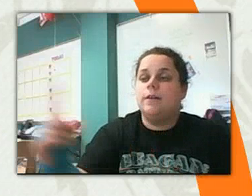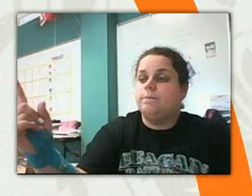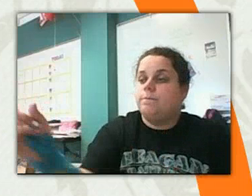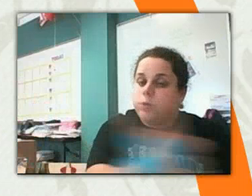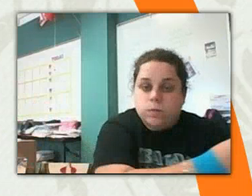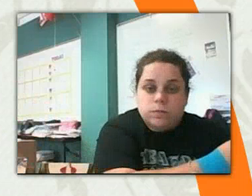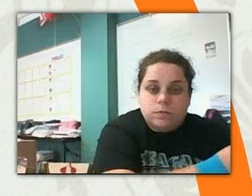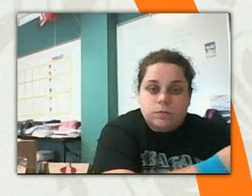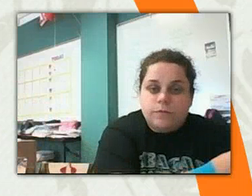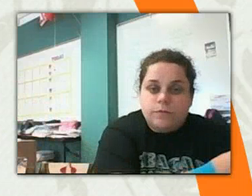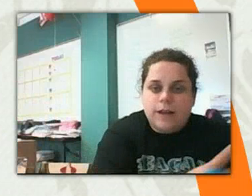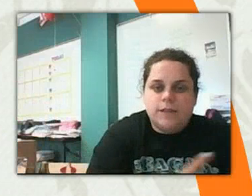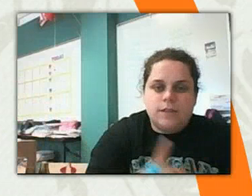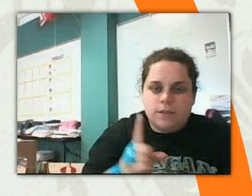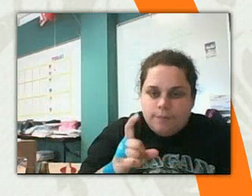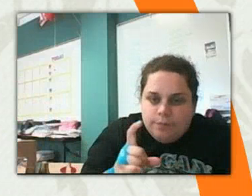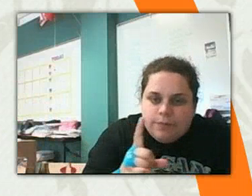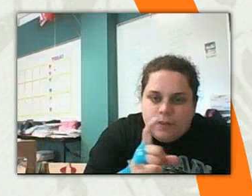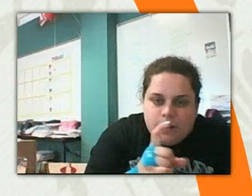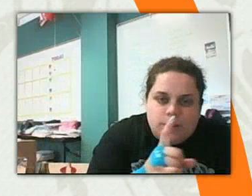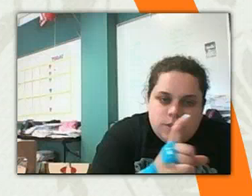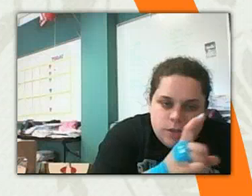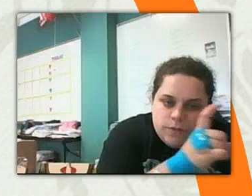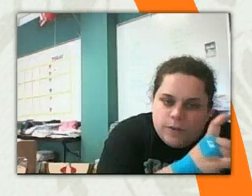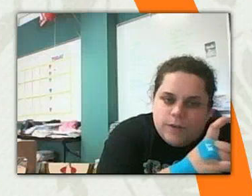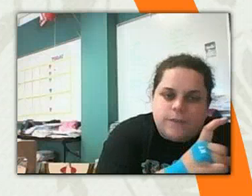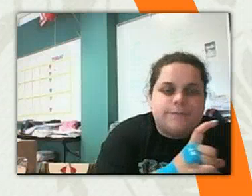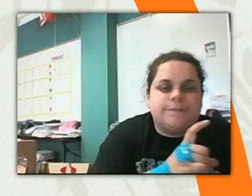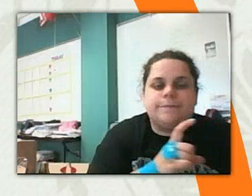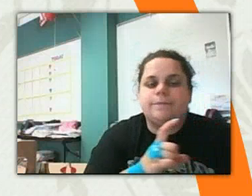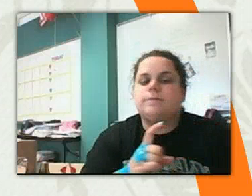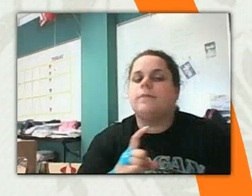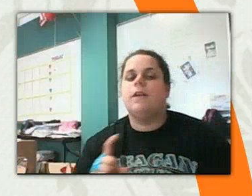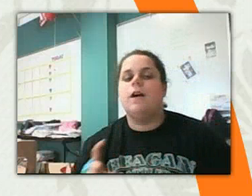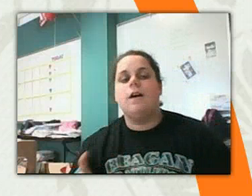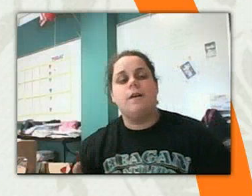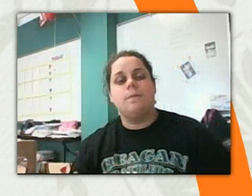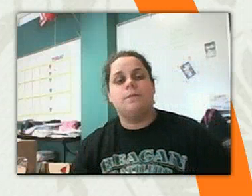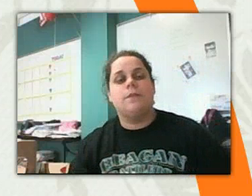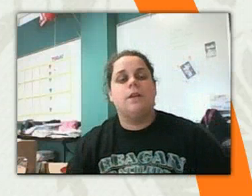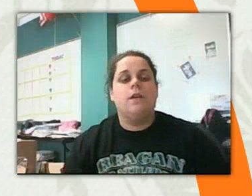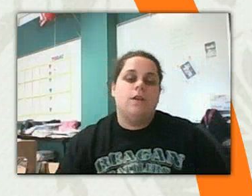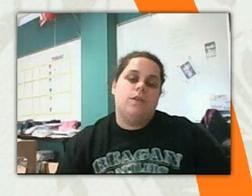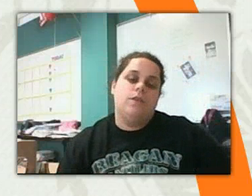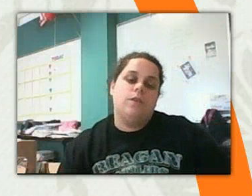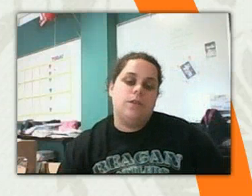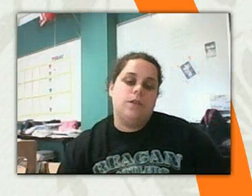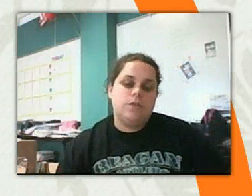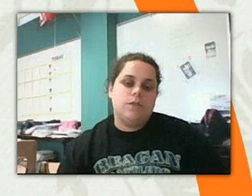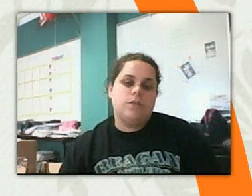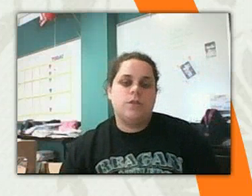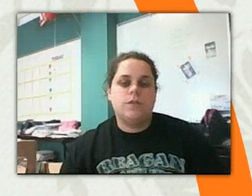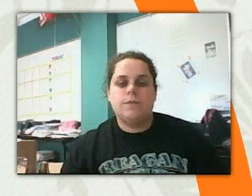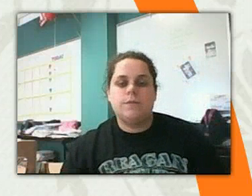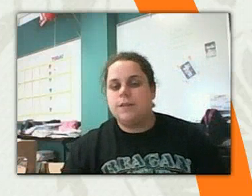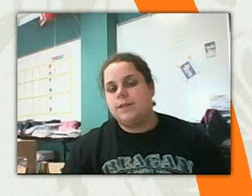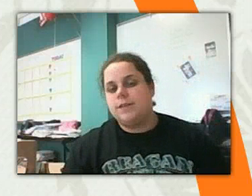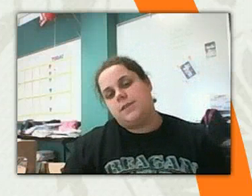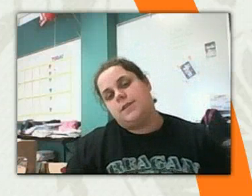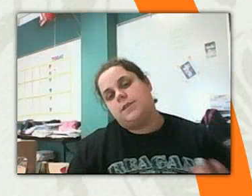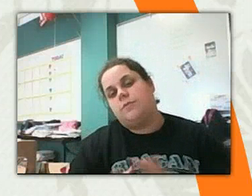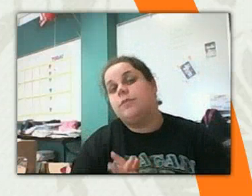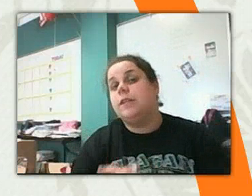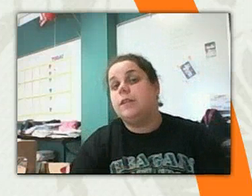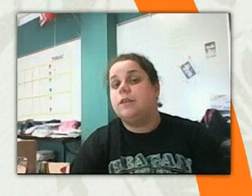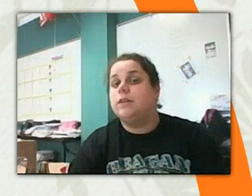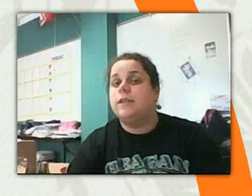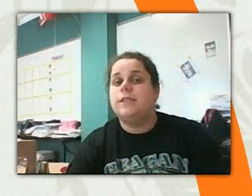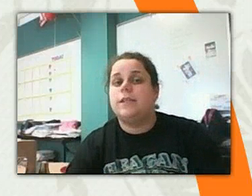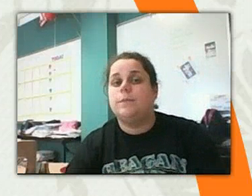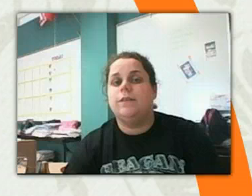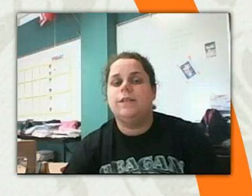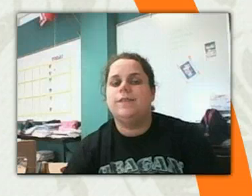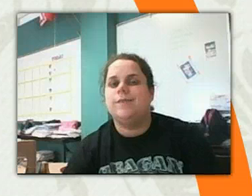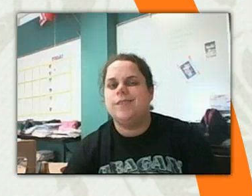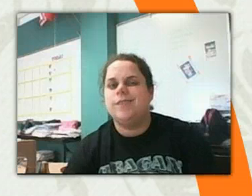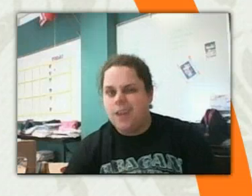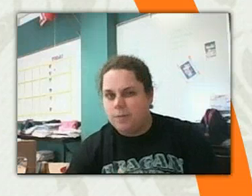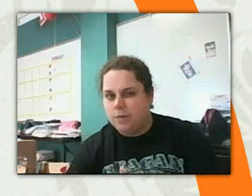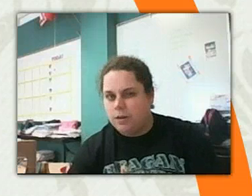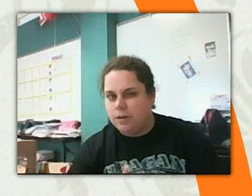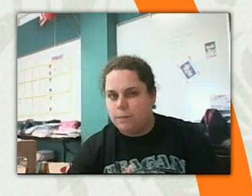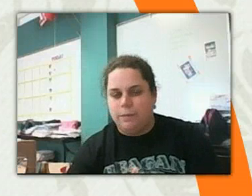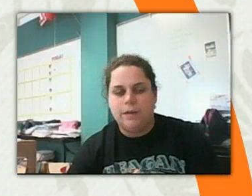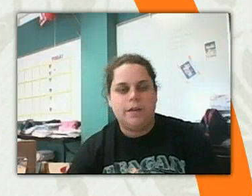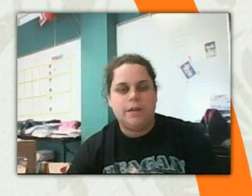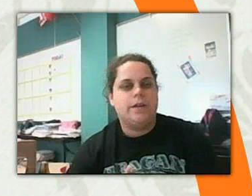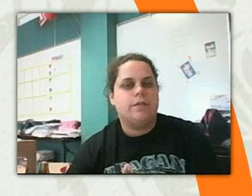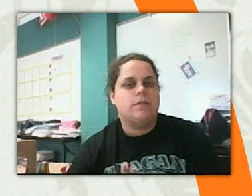slowly, fast, hunched over. You could use it to show something like sticks. A really good example is there's